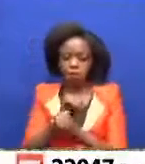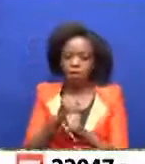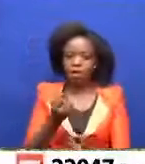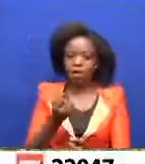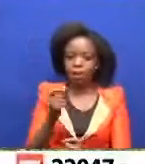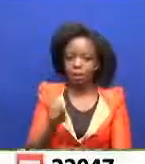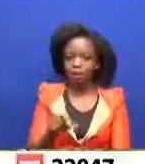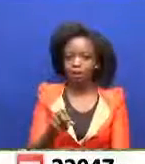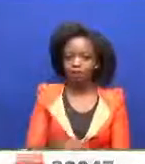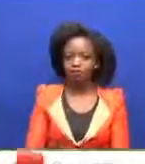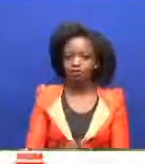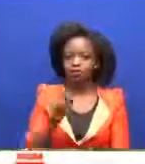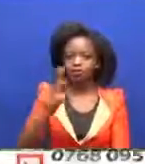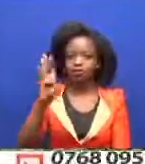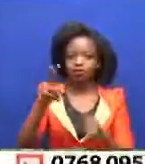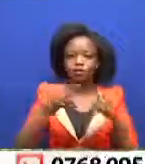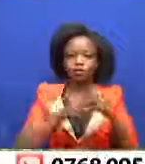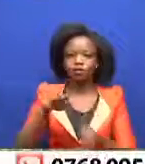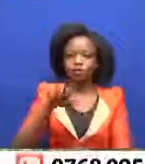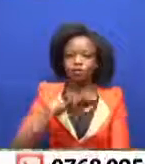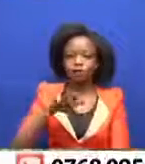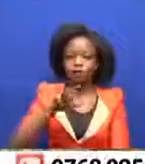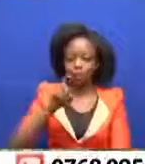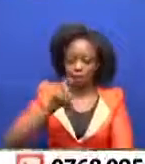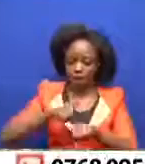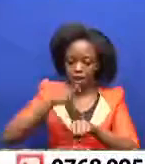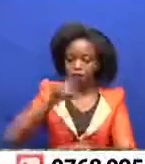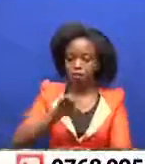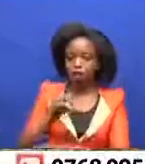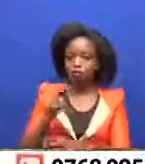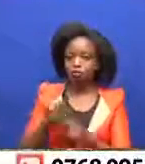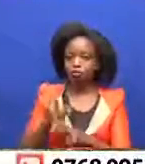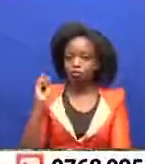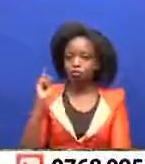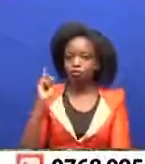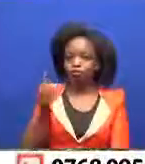For TV47 in Manyata, Embu County, I am Mwege William.